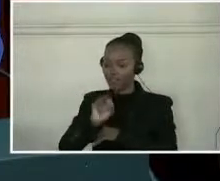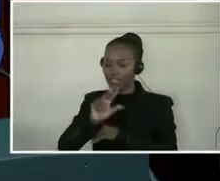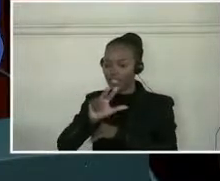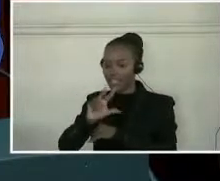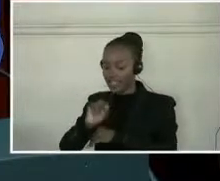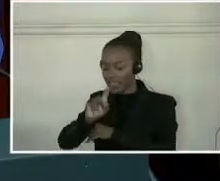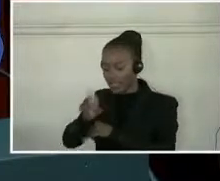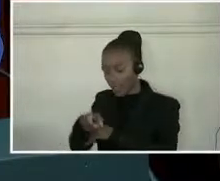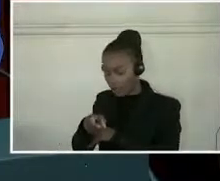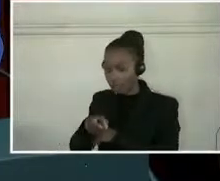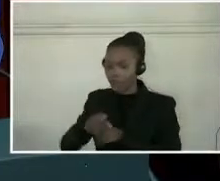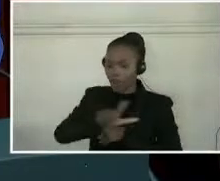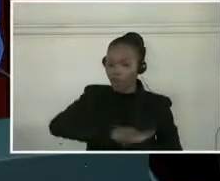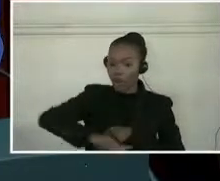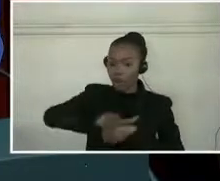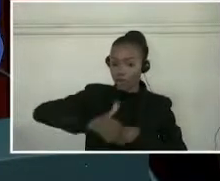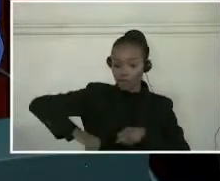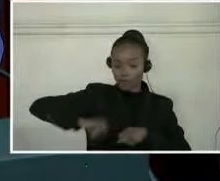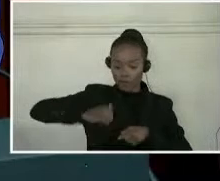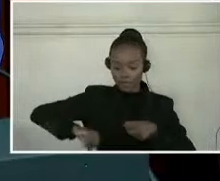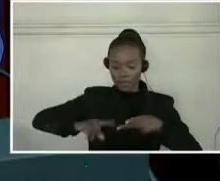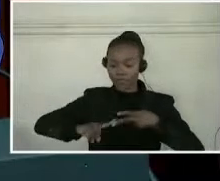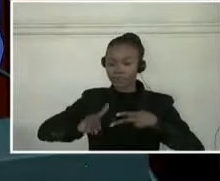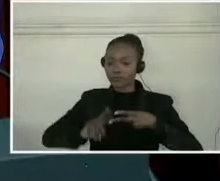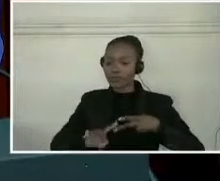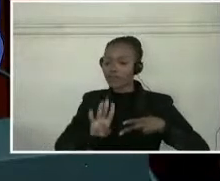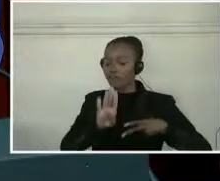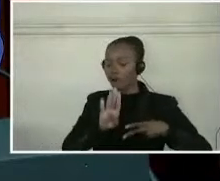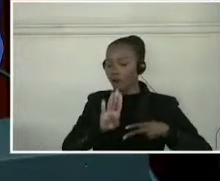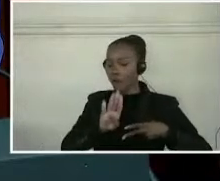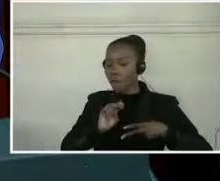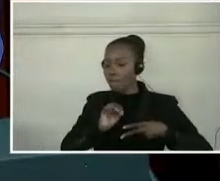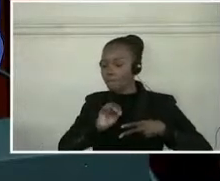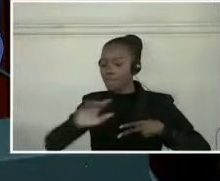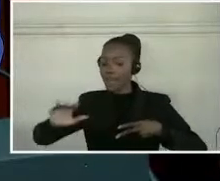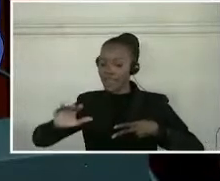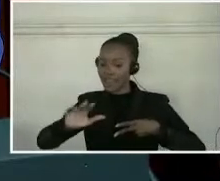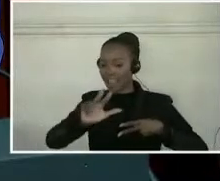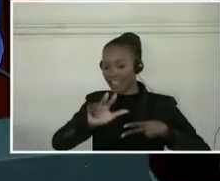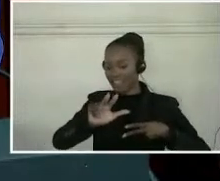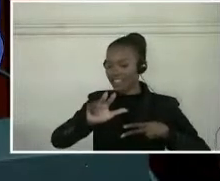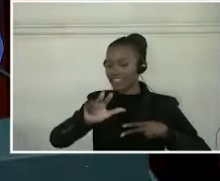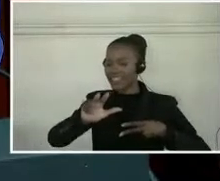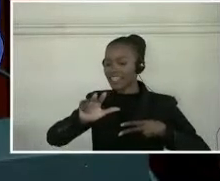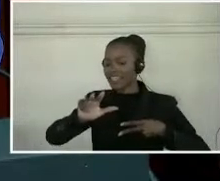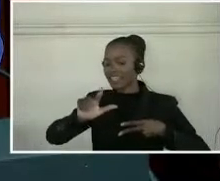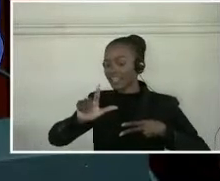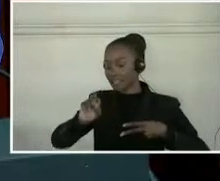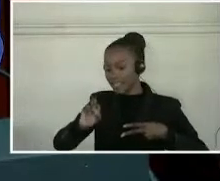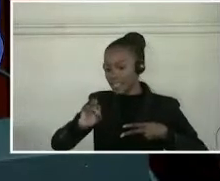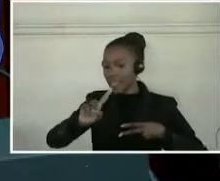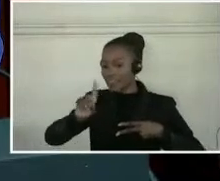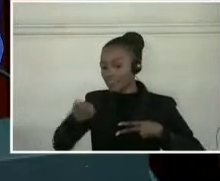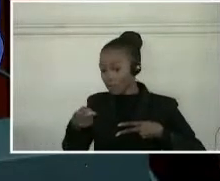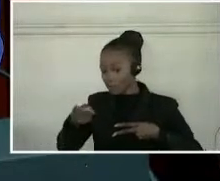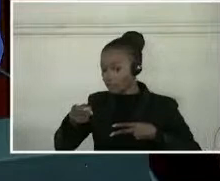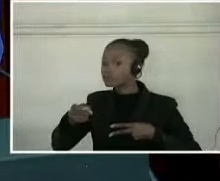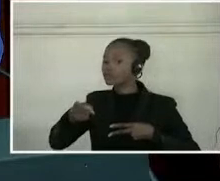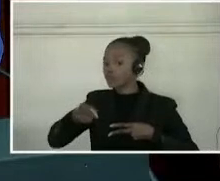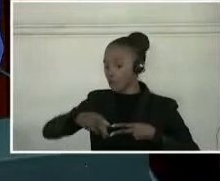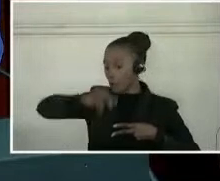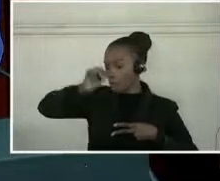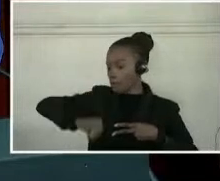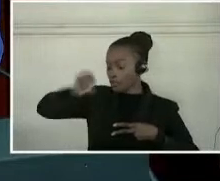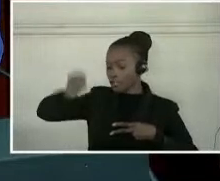and 4 million 887 000 to museums that are managed by board of trustees for the